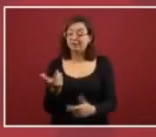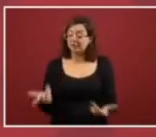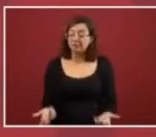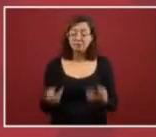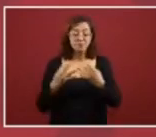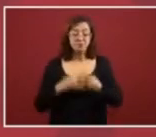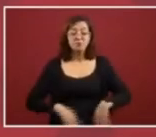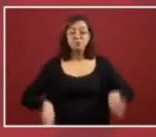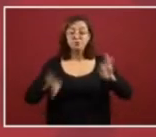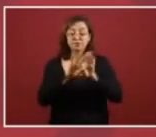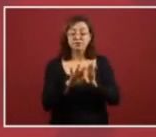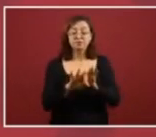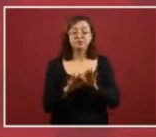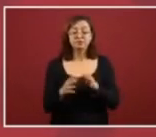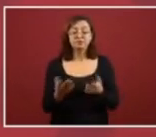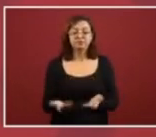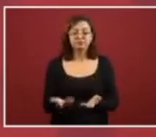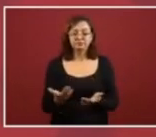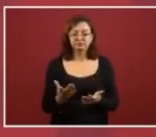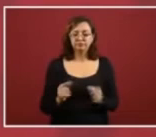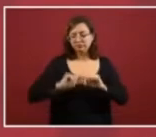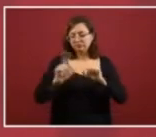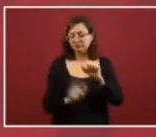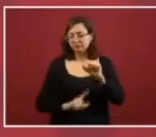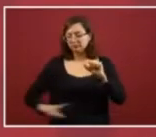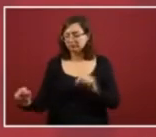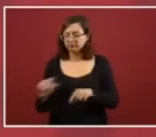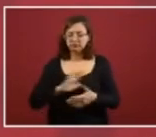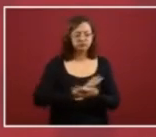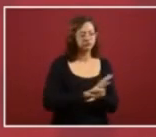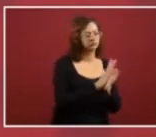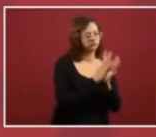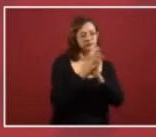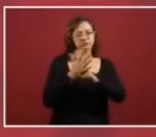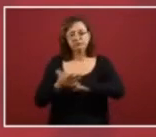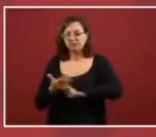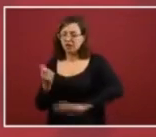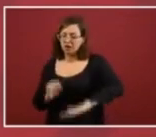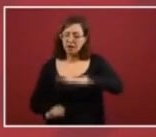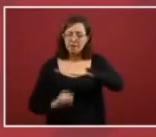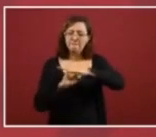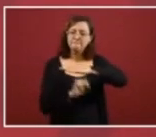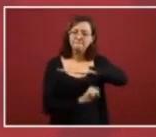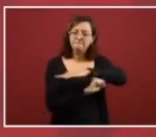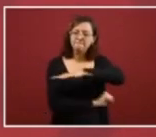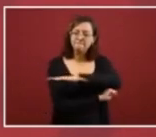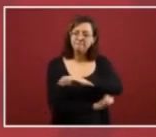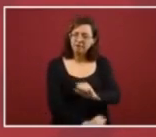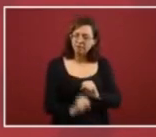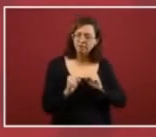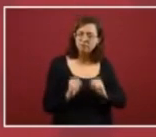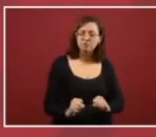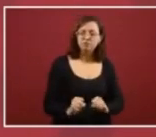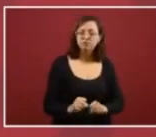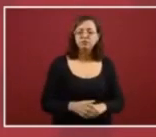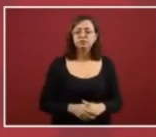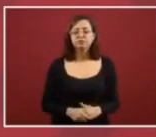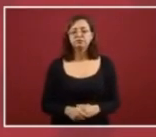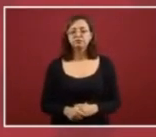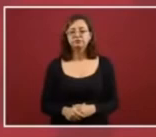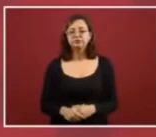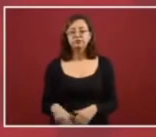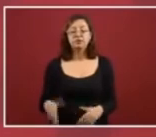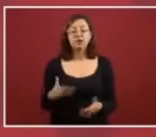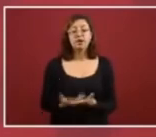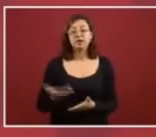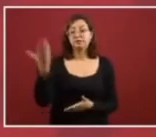terminar de poner las bases para he la meant running start to put the basis down. Por eso les decía